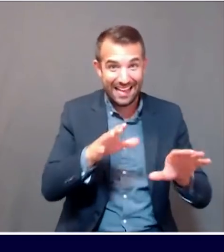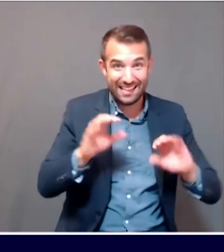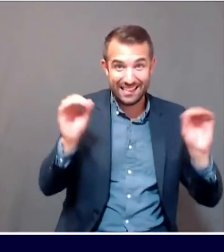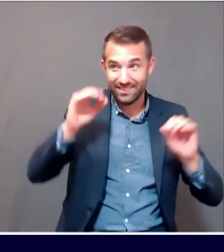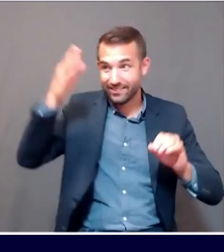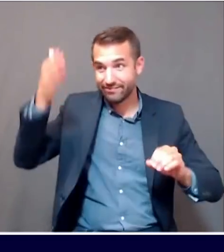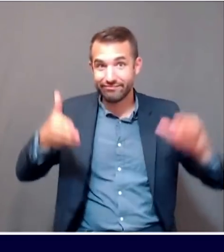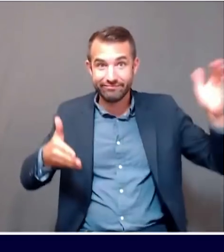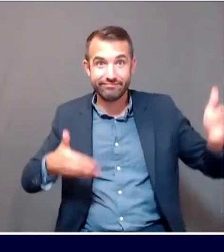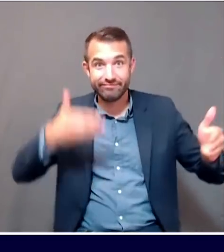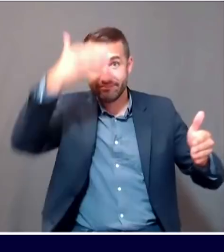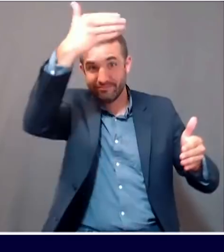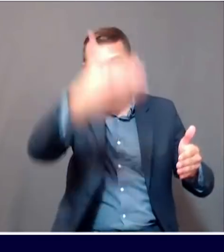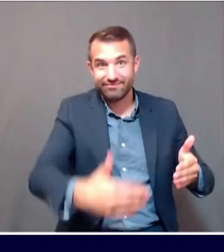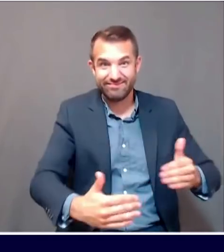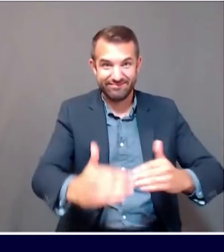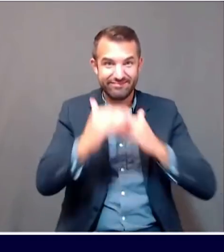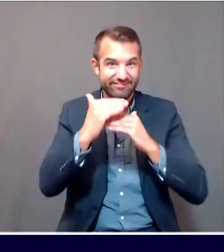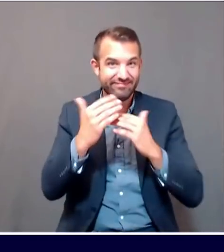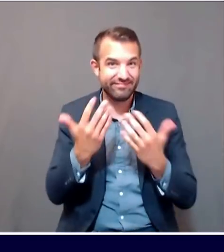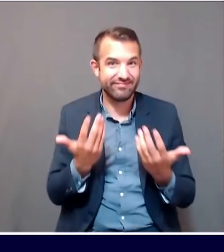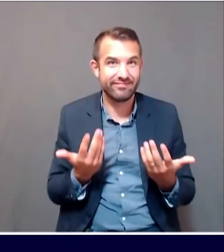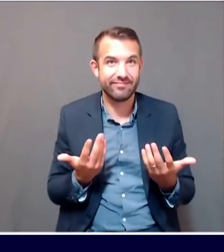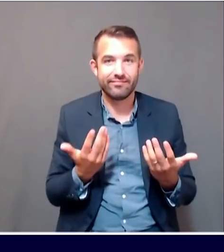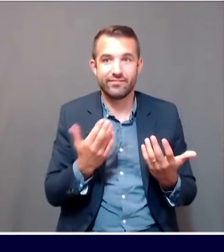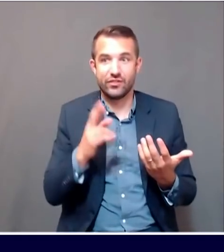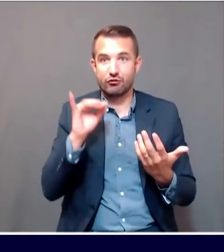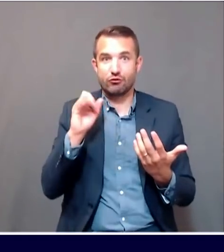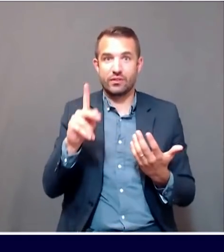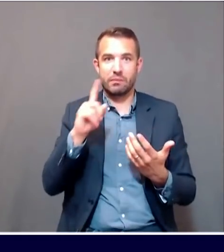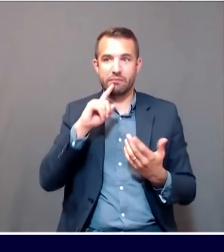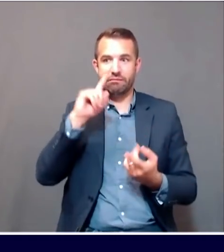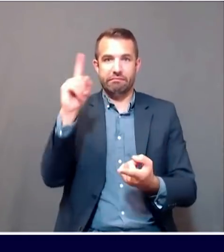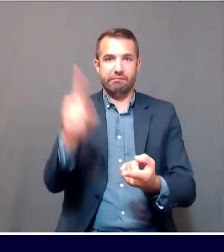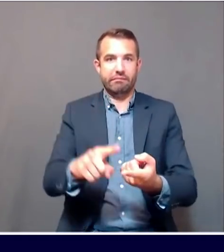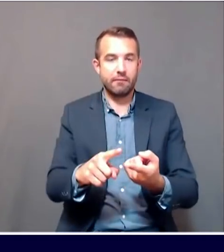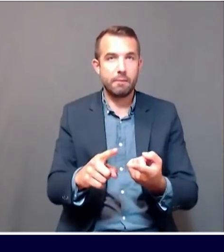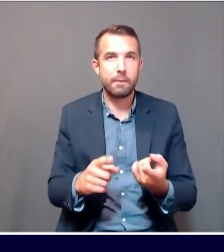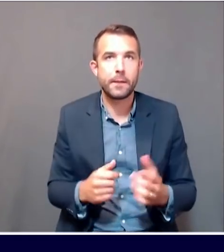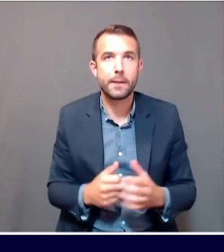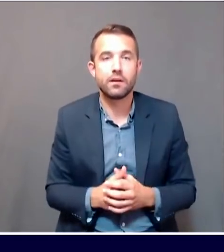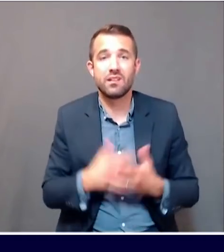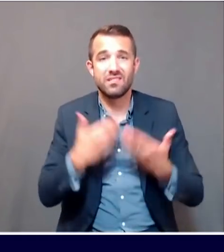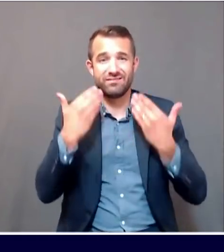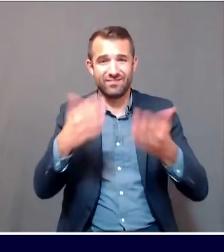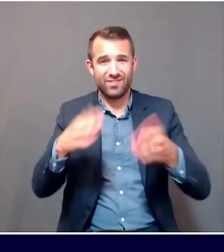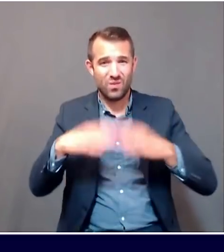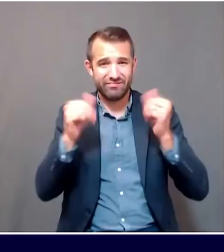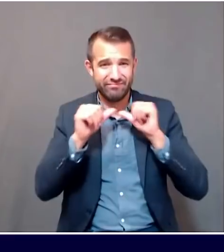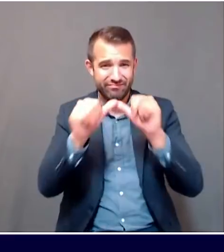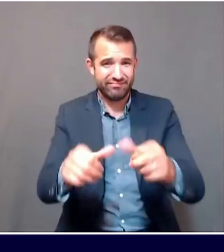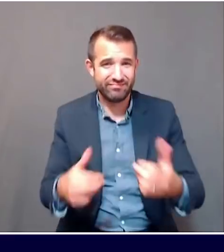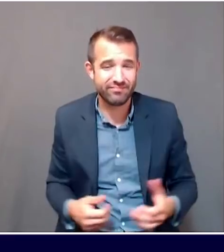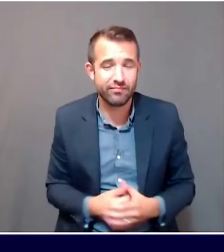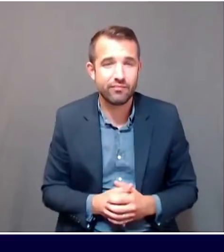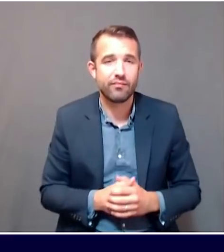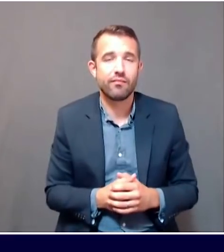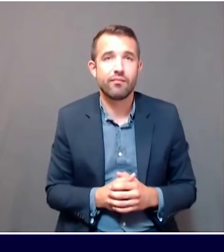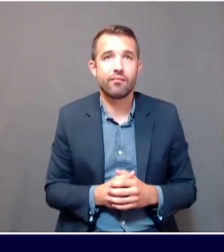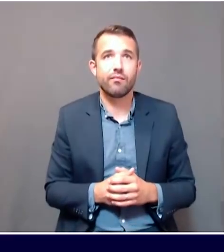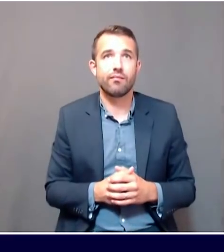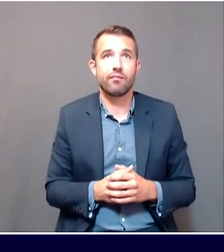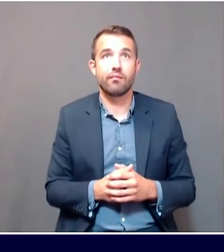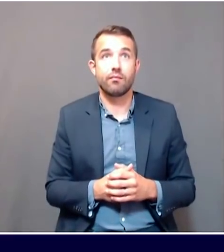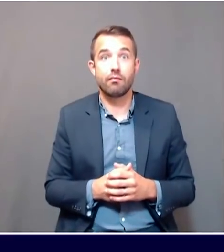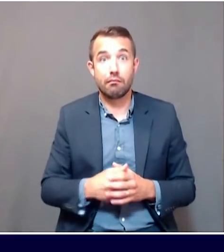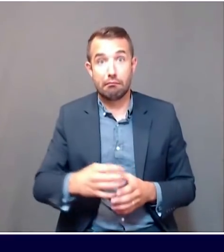the exposure to other staff members, restaurants can conceivably stay open. I want to be clear, there is no hard and fast rule on